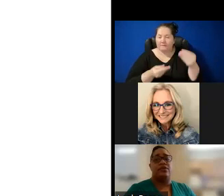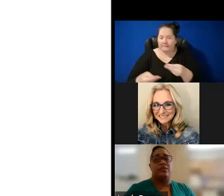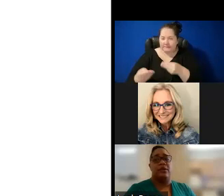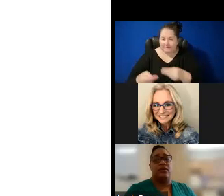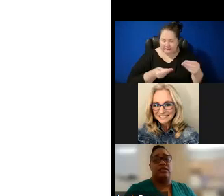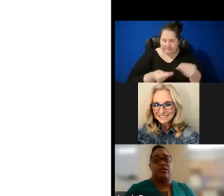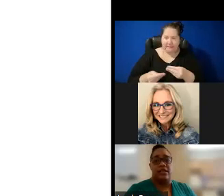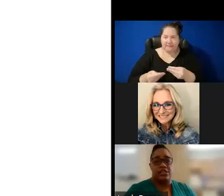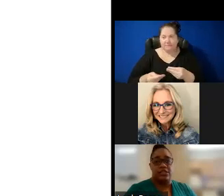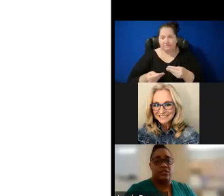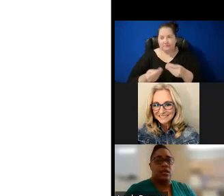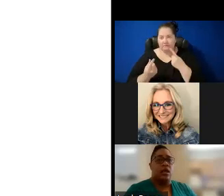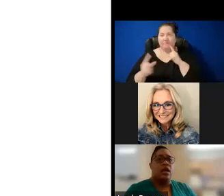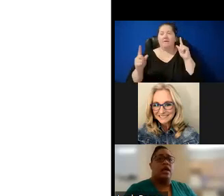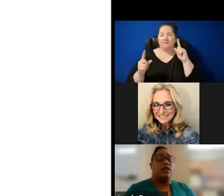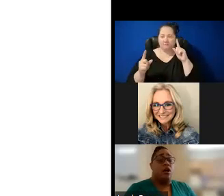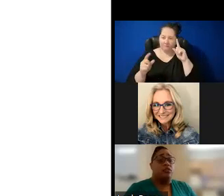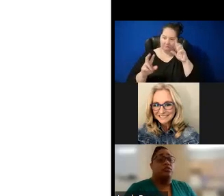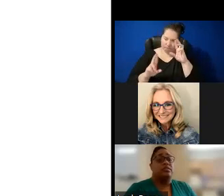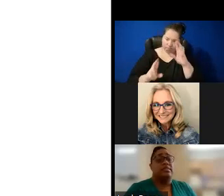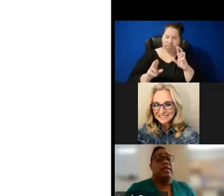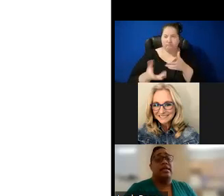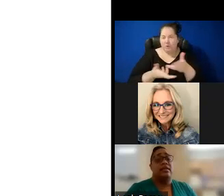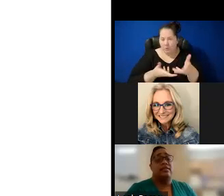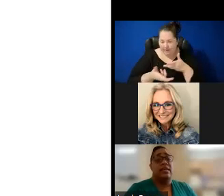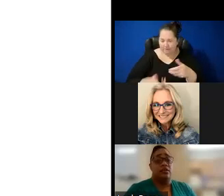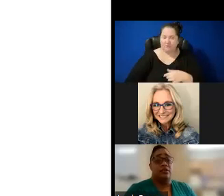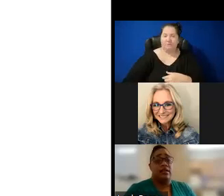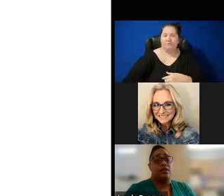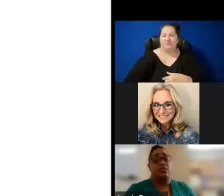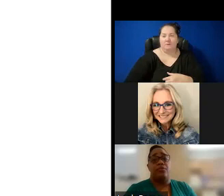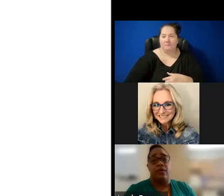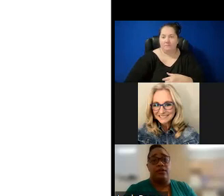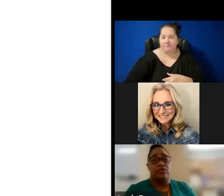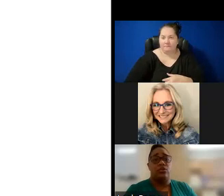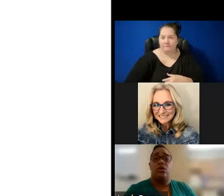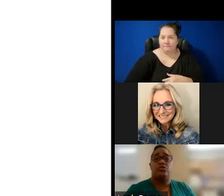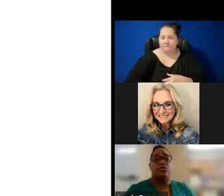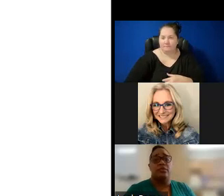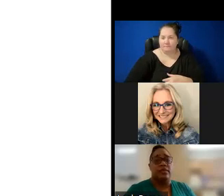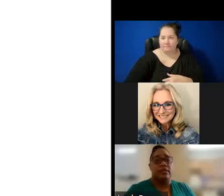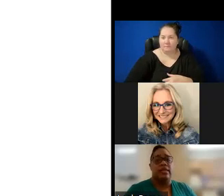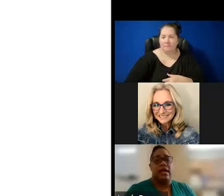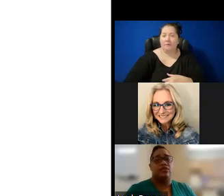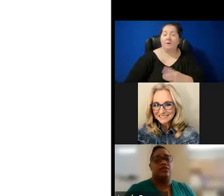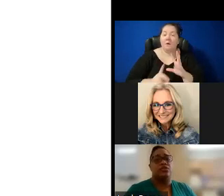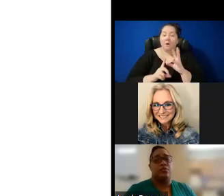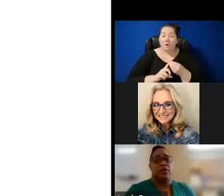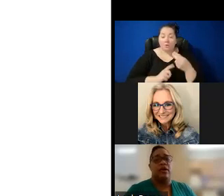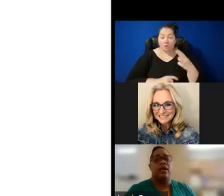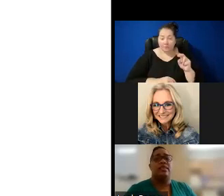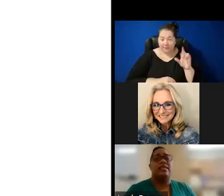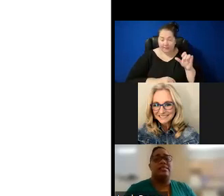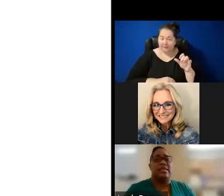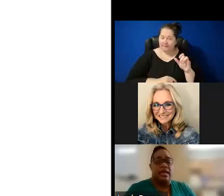effective and respectful interactions. It also looks like tailoring our support. So cultural humility allows for